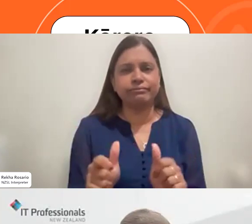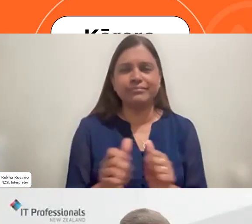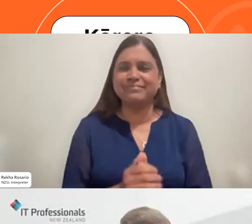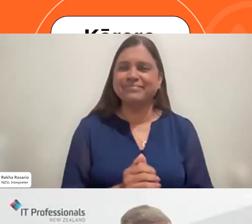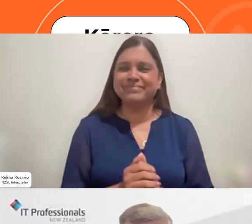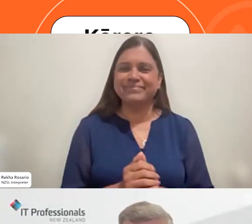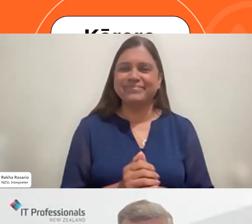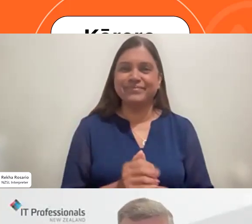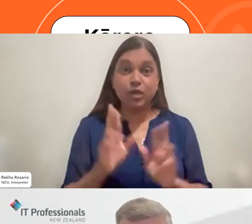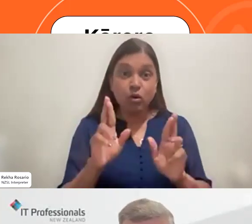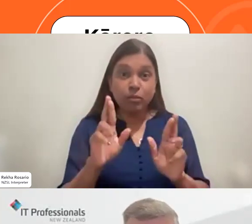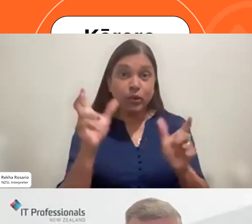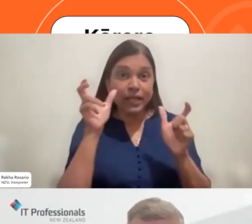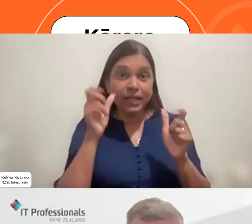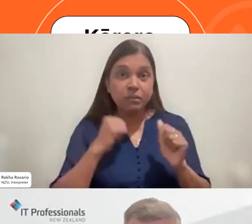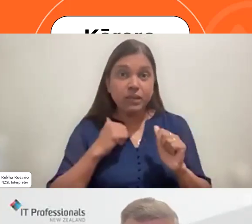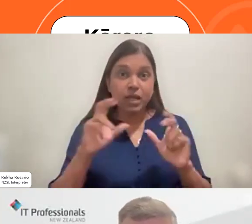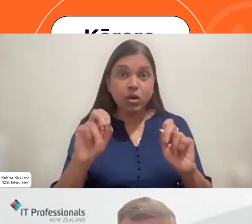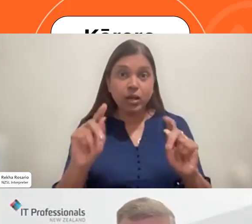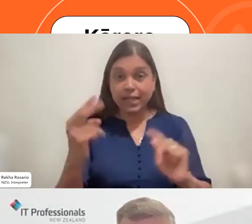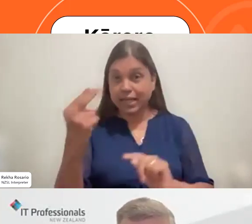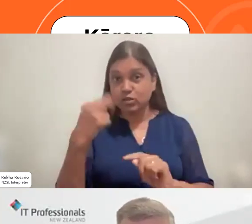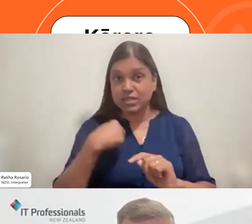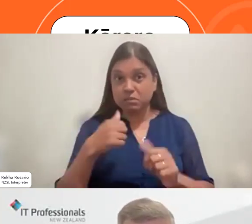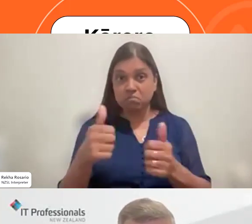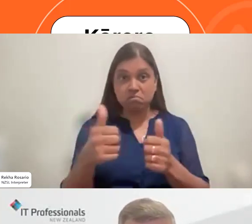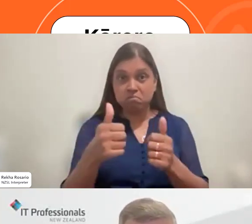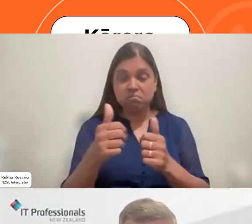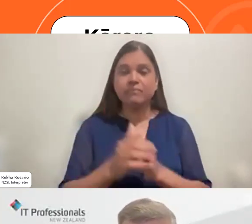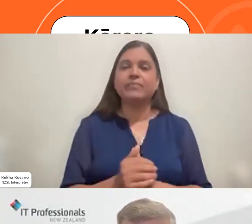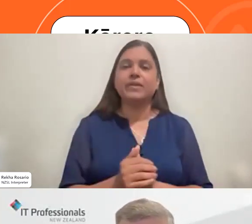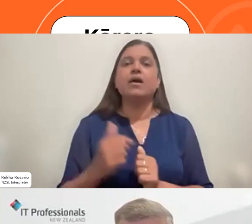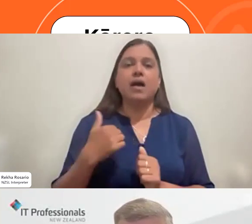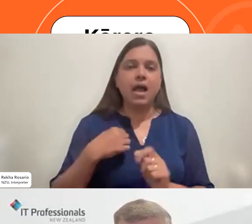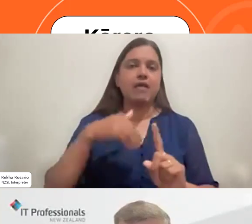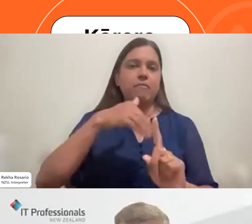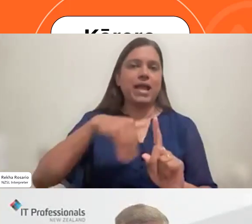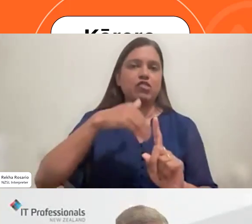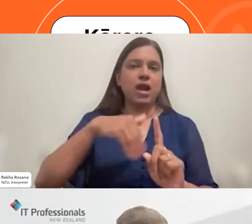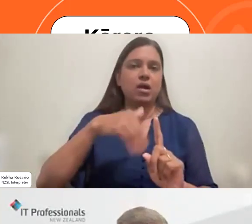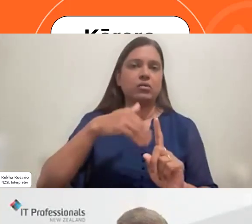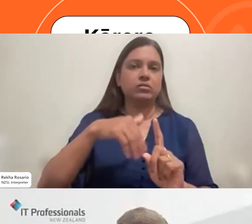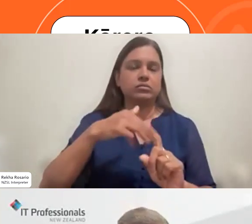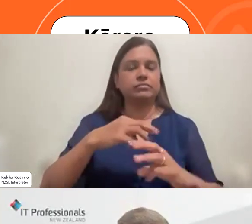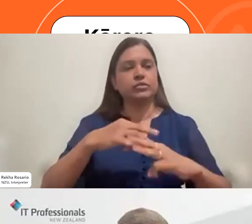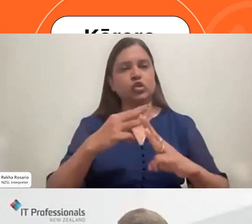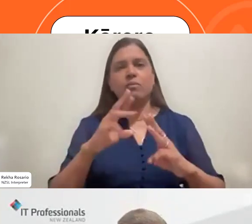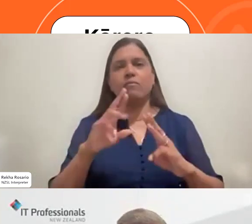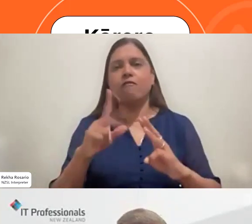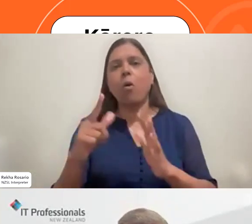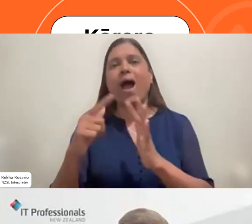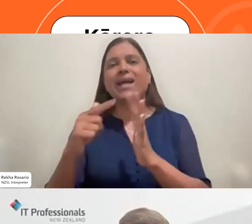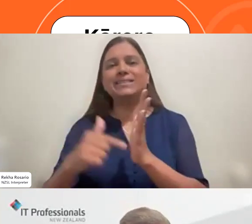you can hear me okay and see me okay. I have a background for my Zoom for IT professionals, which is one of